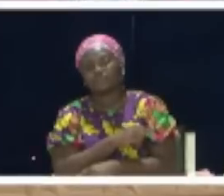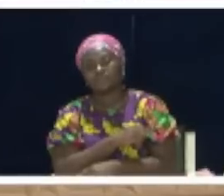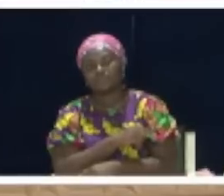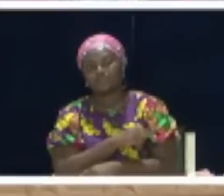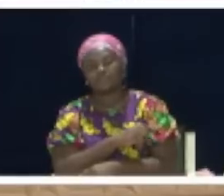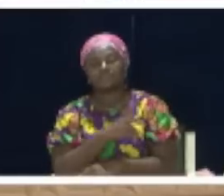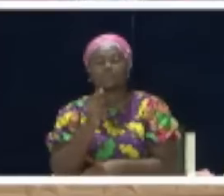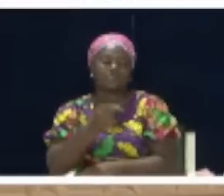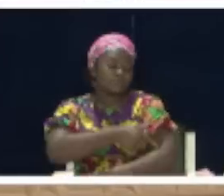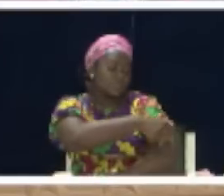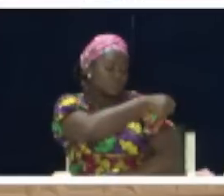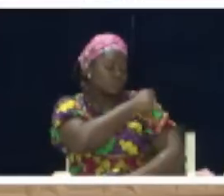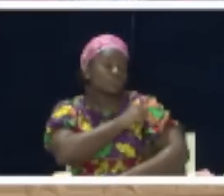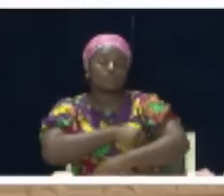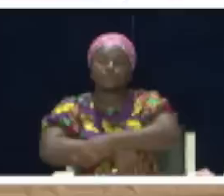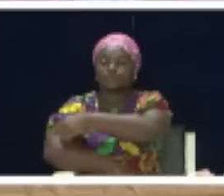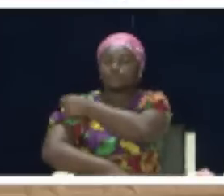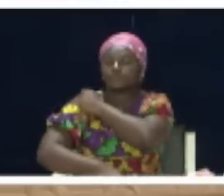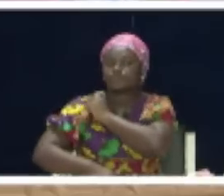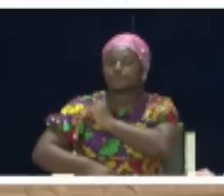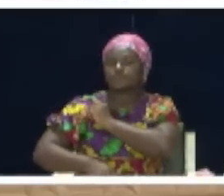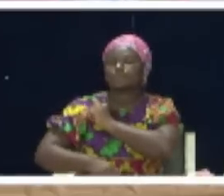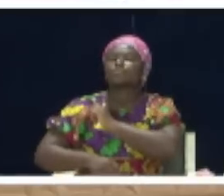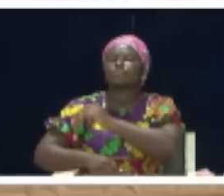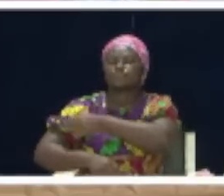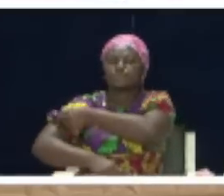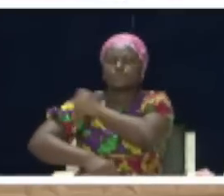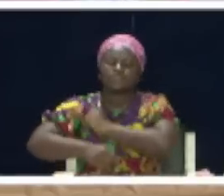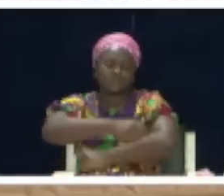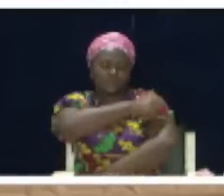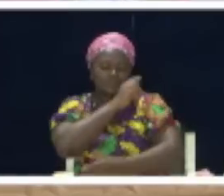the chief surgeon in the hospital